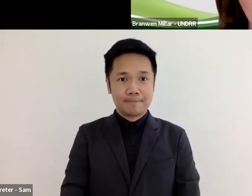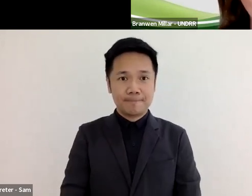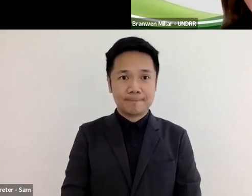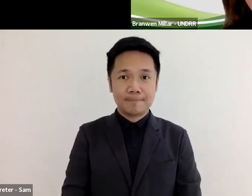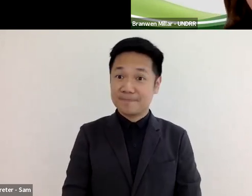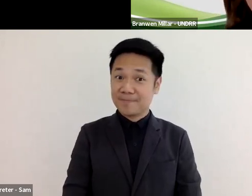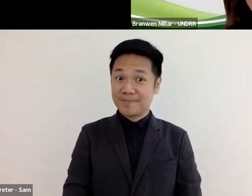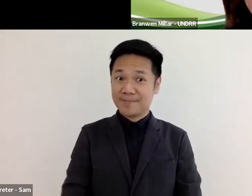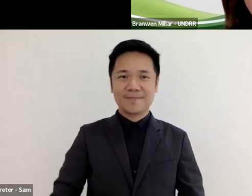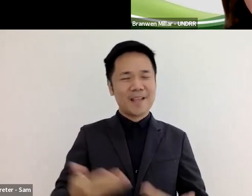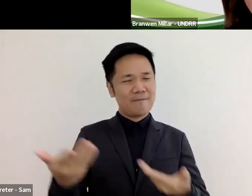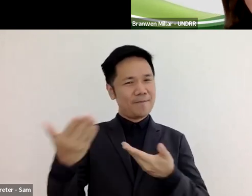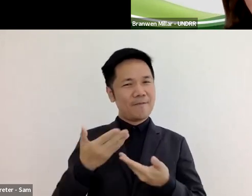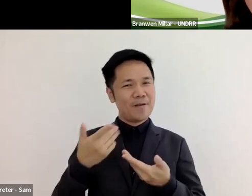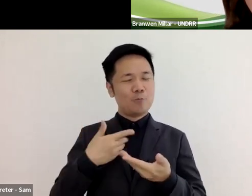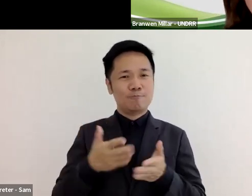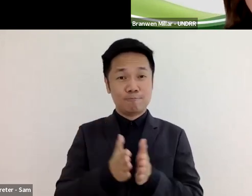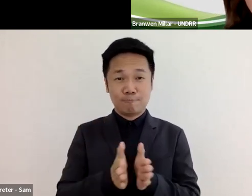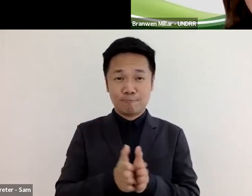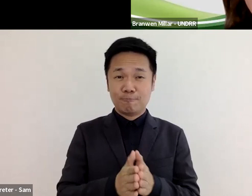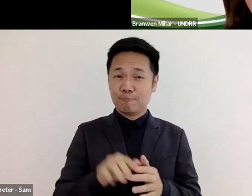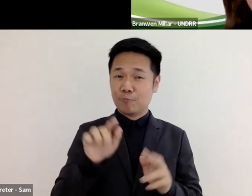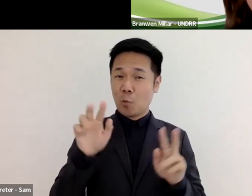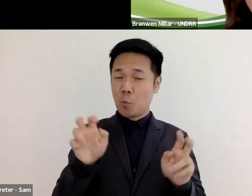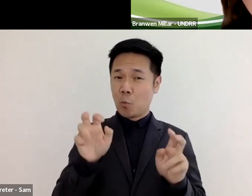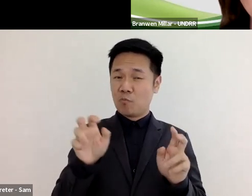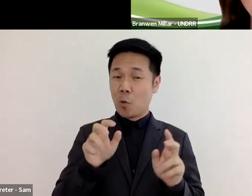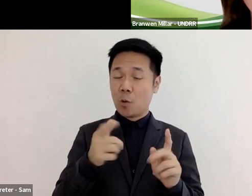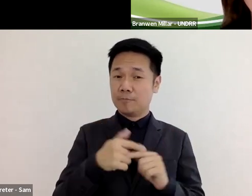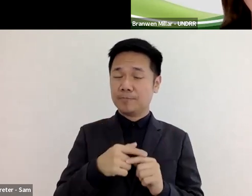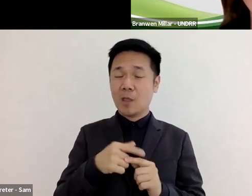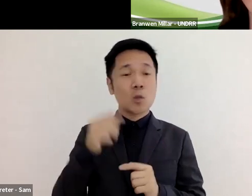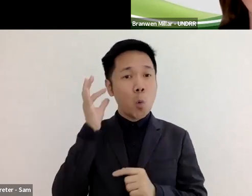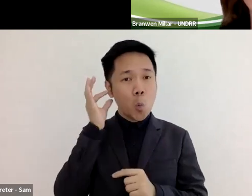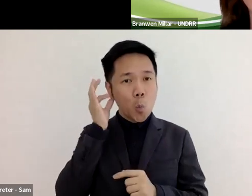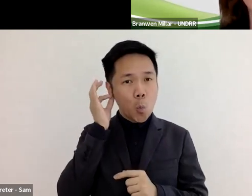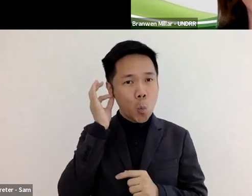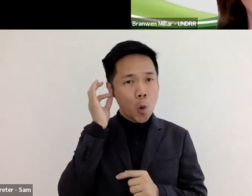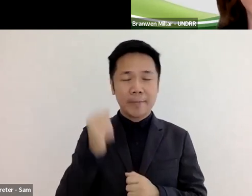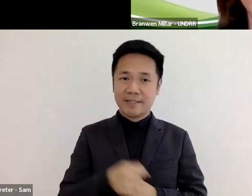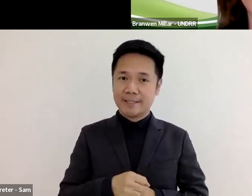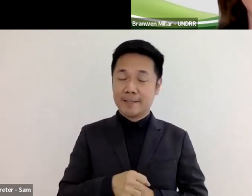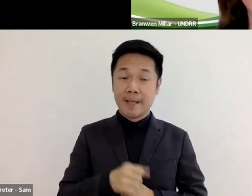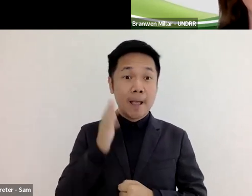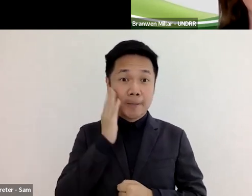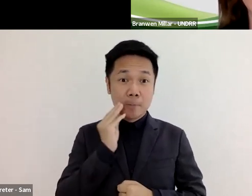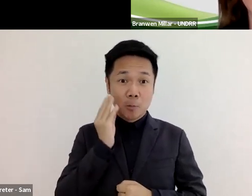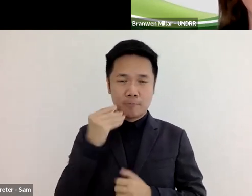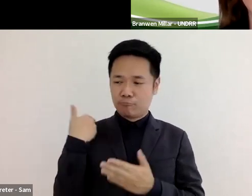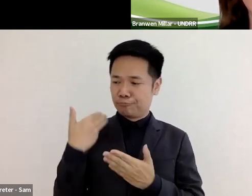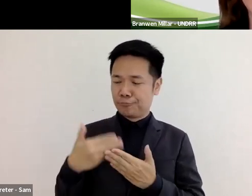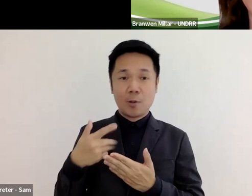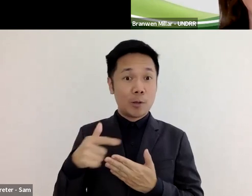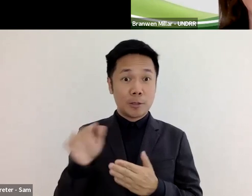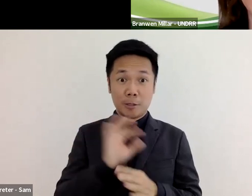your fruitful discussions. Bringing the voice and listening to women's and girls' experience is a foundation for understanding the gender